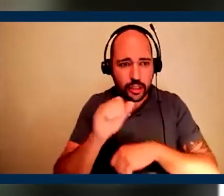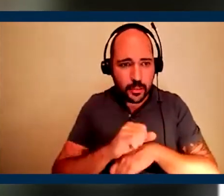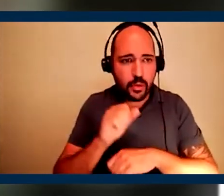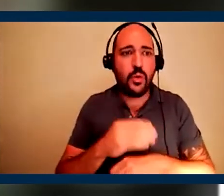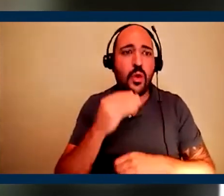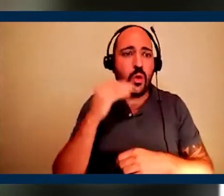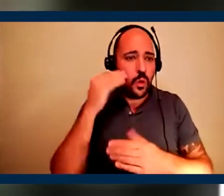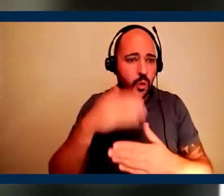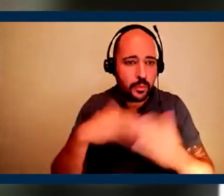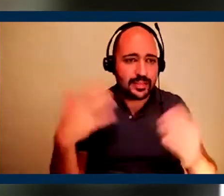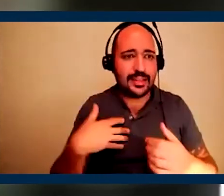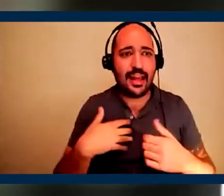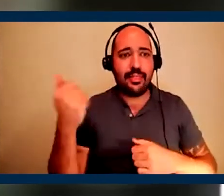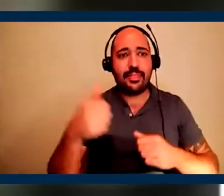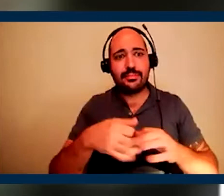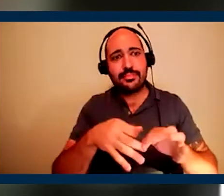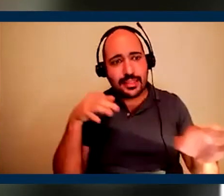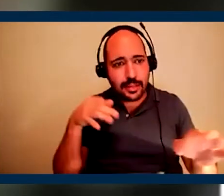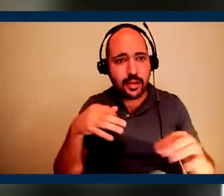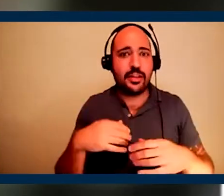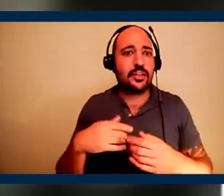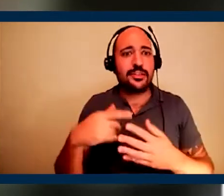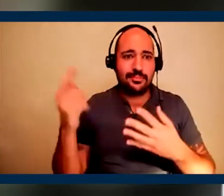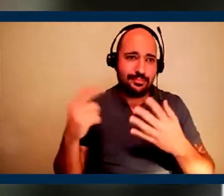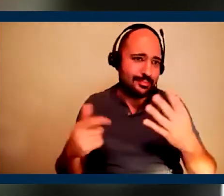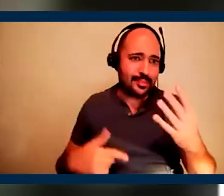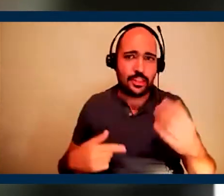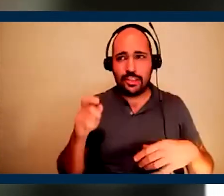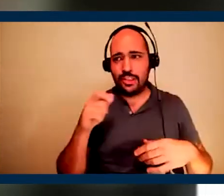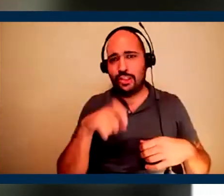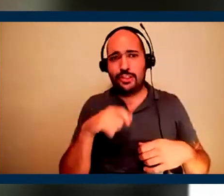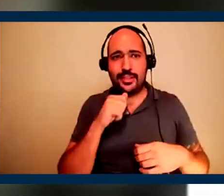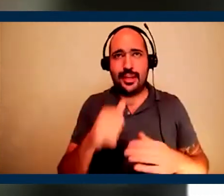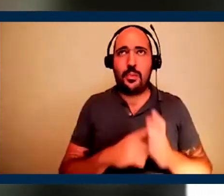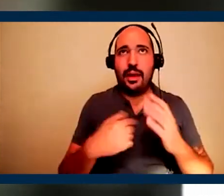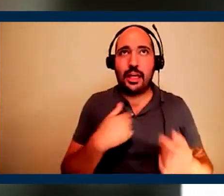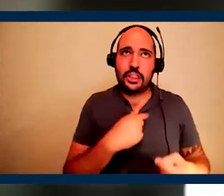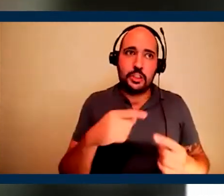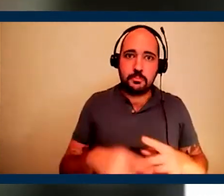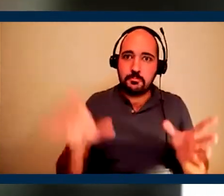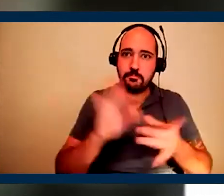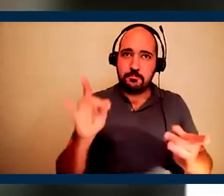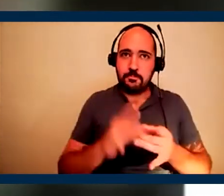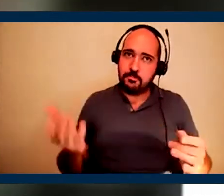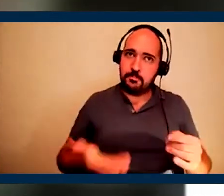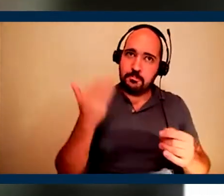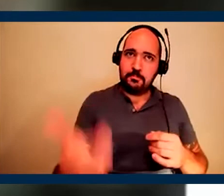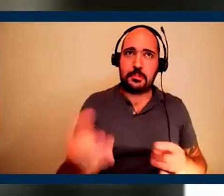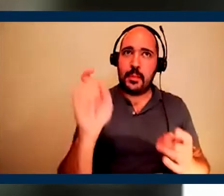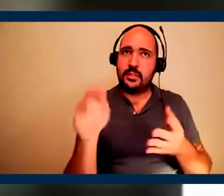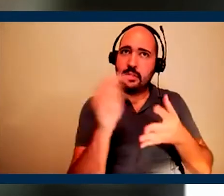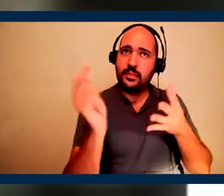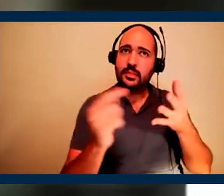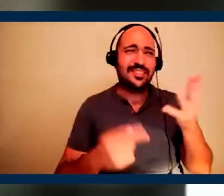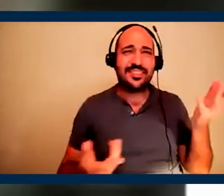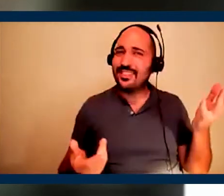health disparities, and so on and so forth. So it shouldn't take us necessarily laying it out there. It's clear our children, Black children,